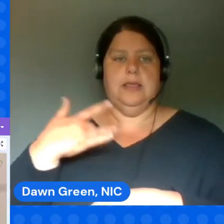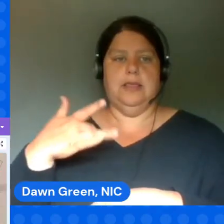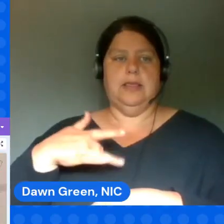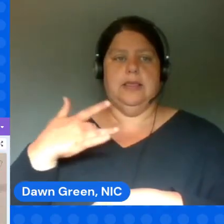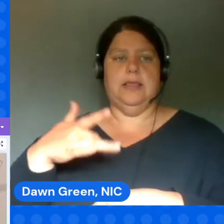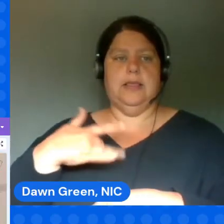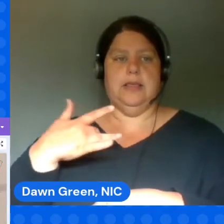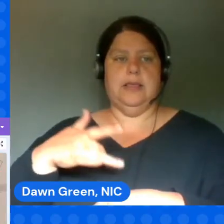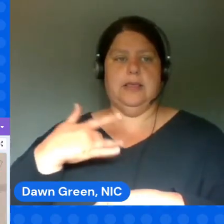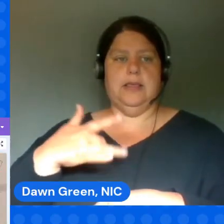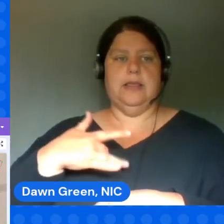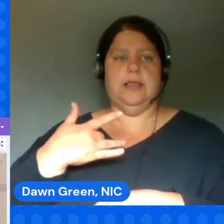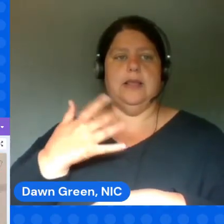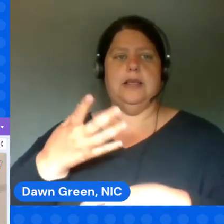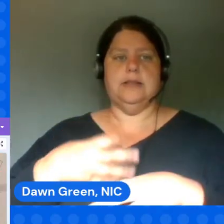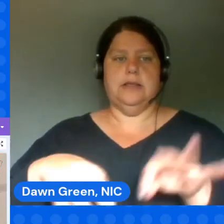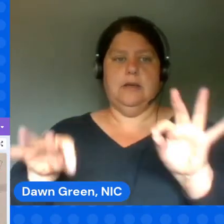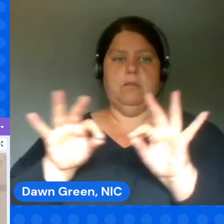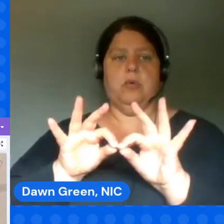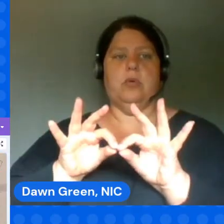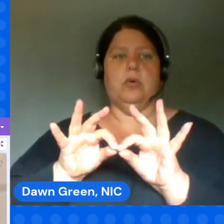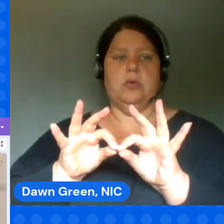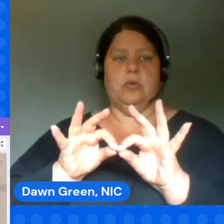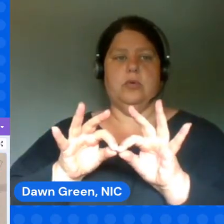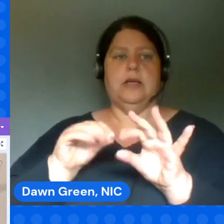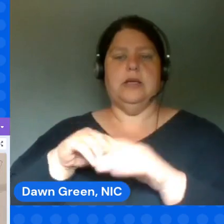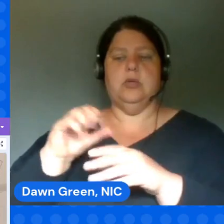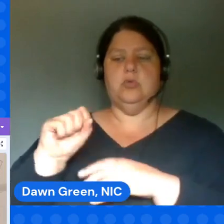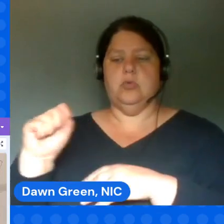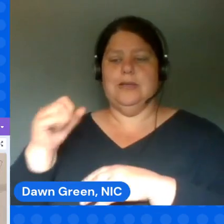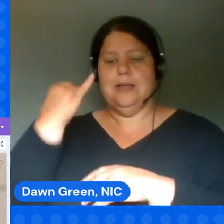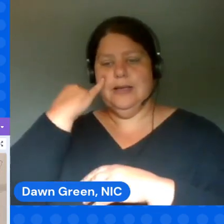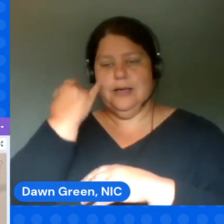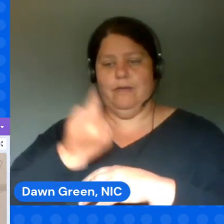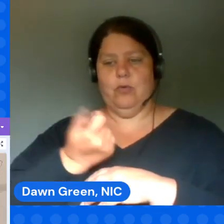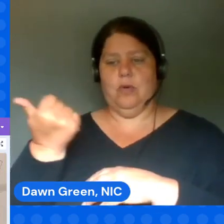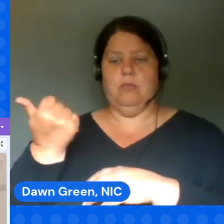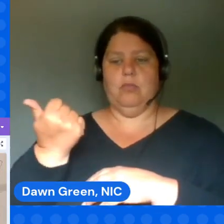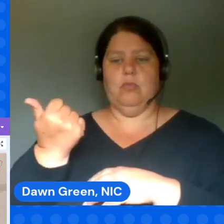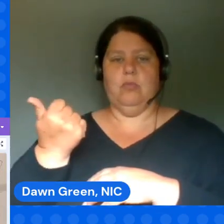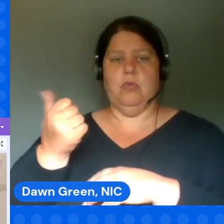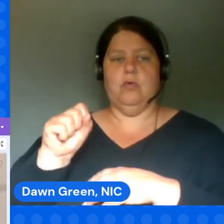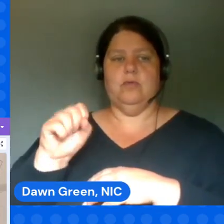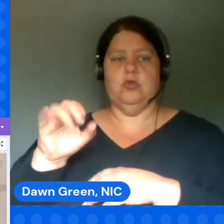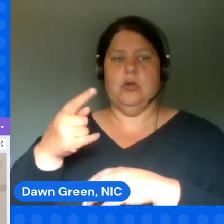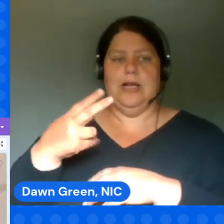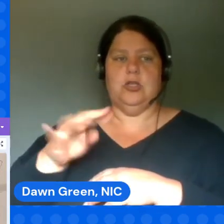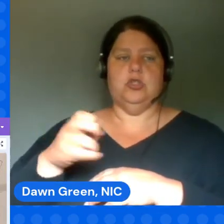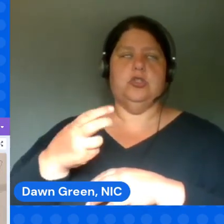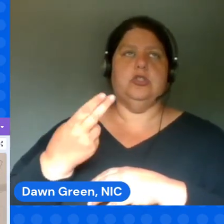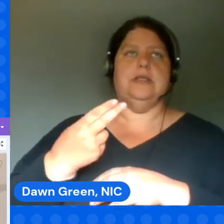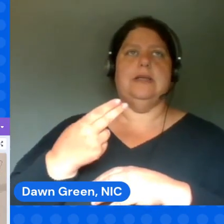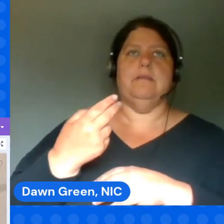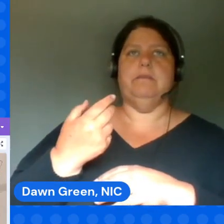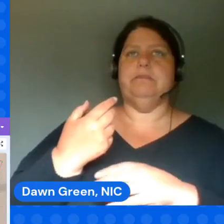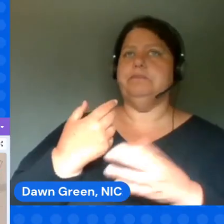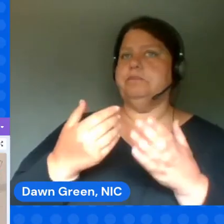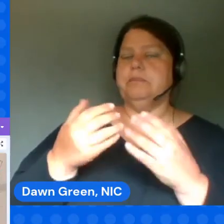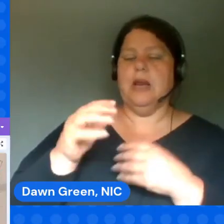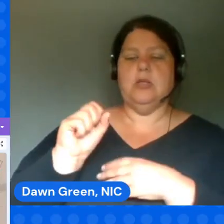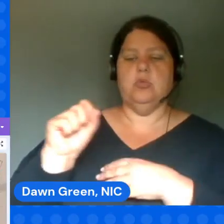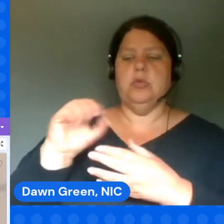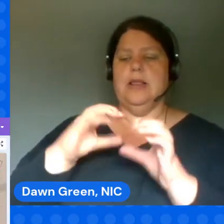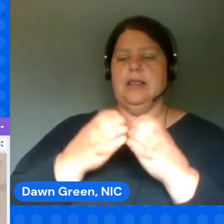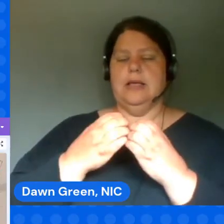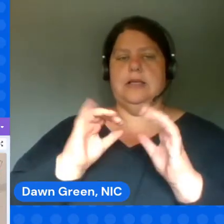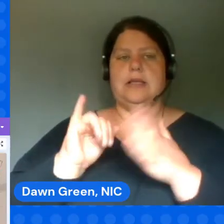it's important. So even in the social studies, if we remove scratch from the picture, even in a social studies class, like it's a great opportunity